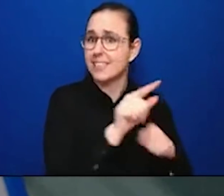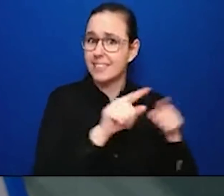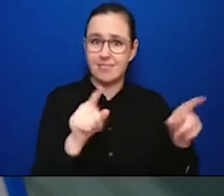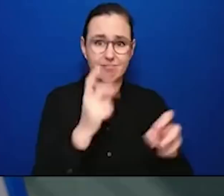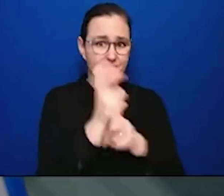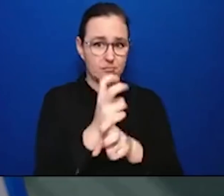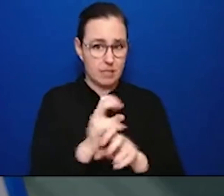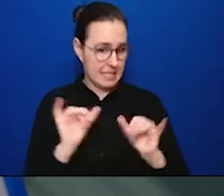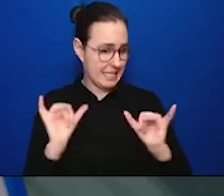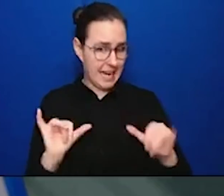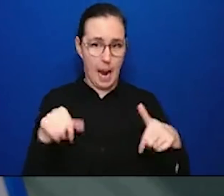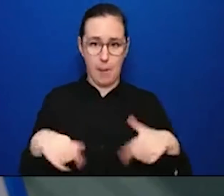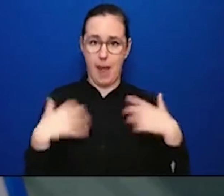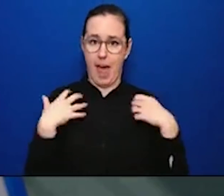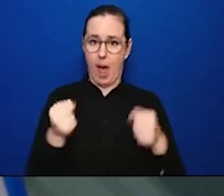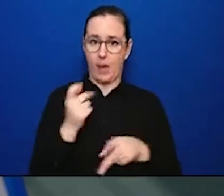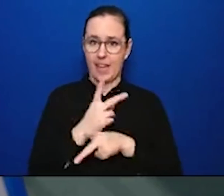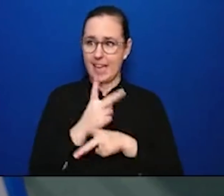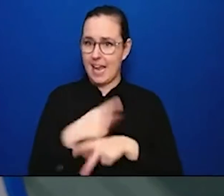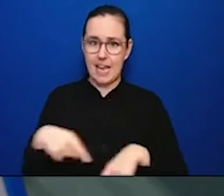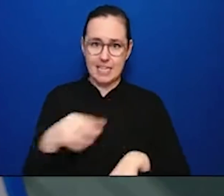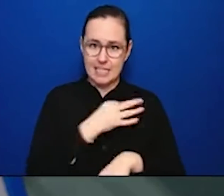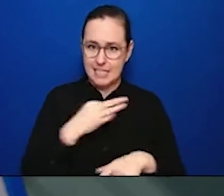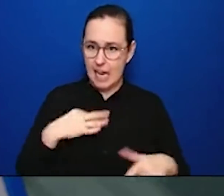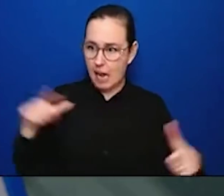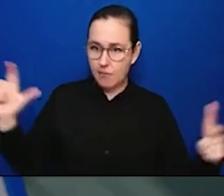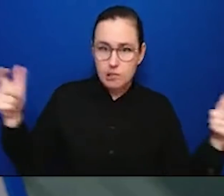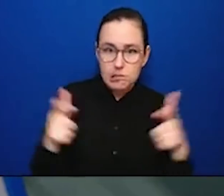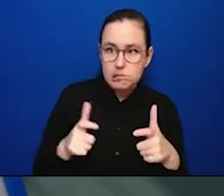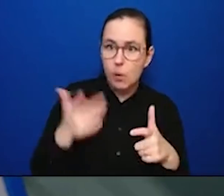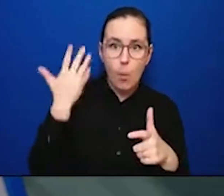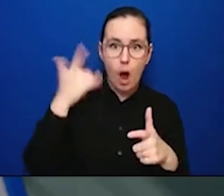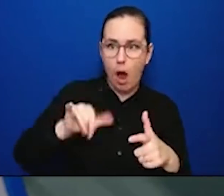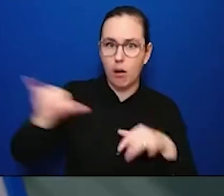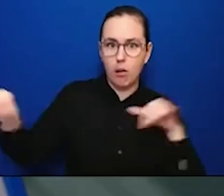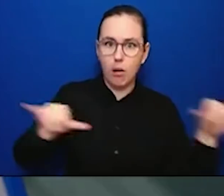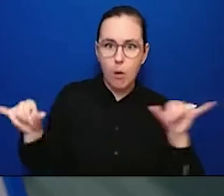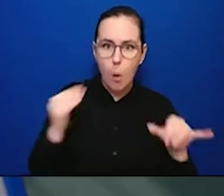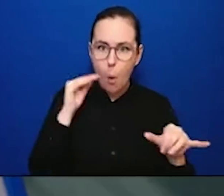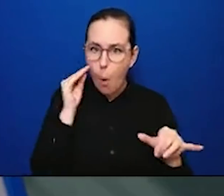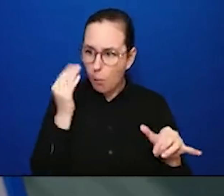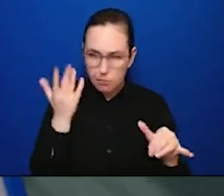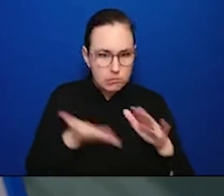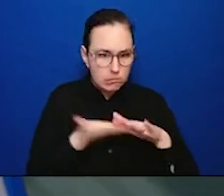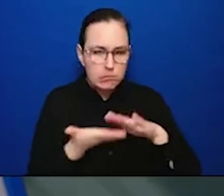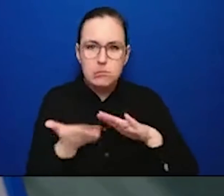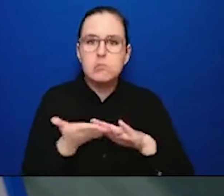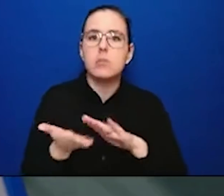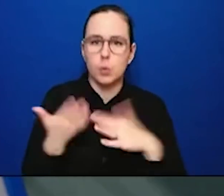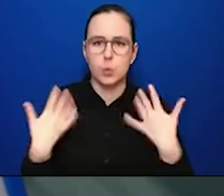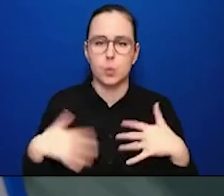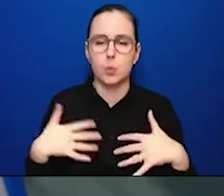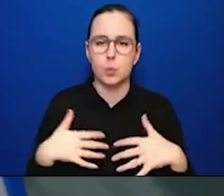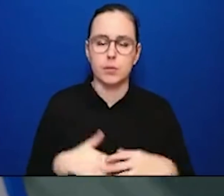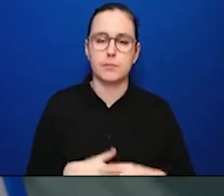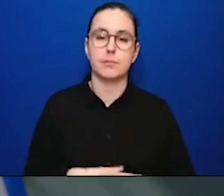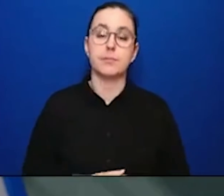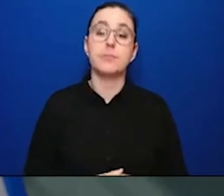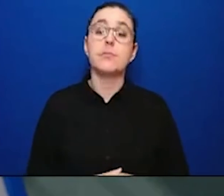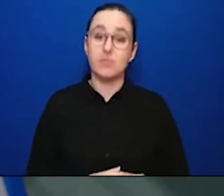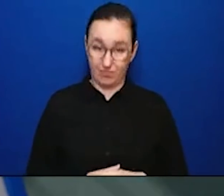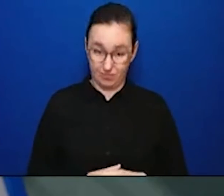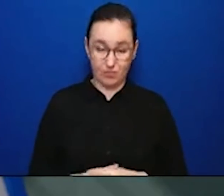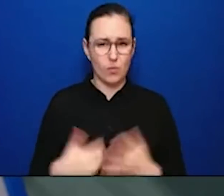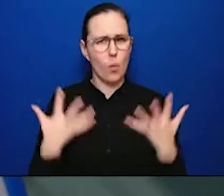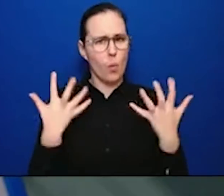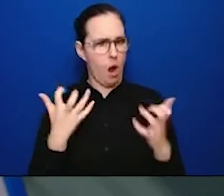we're taking the measures we've taken in long-term care, is not just to assure that beds are available, and we've done this through a